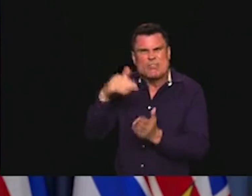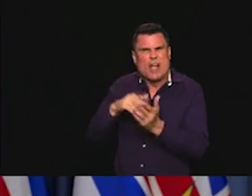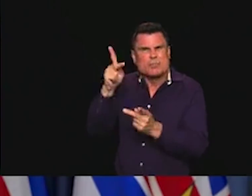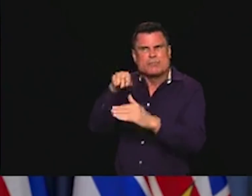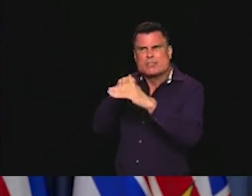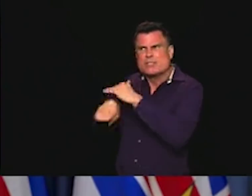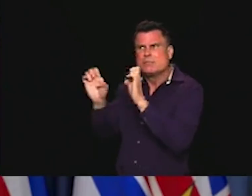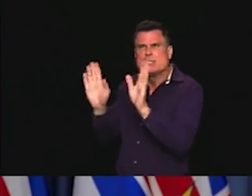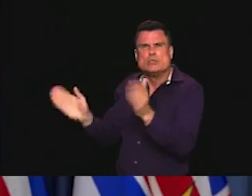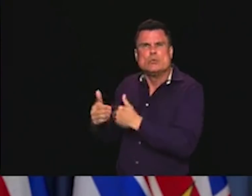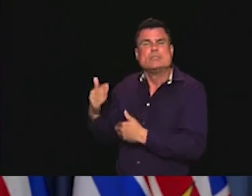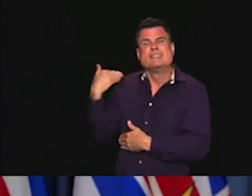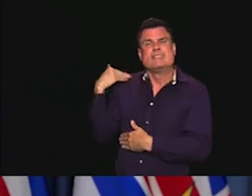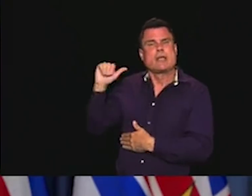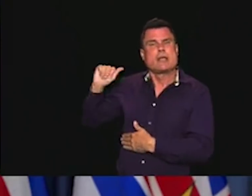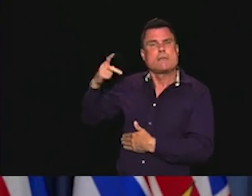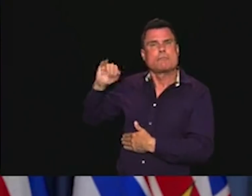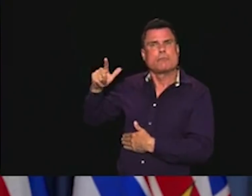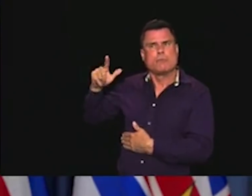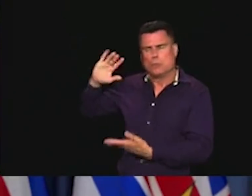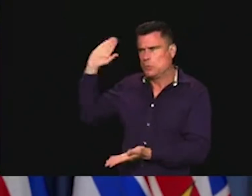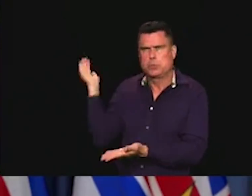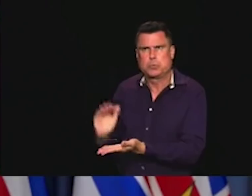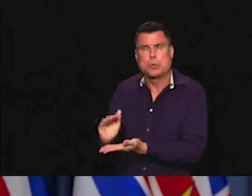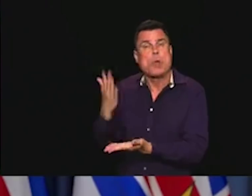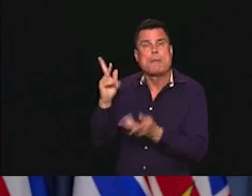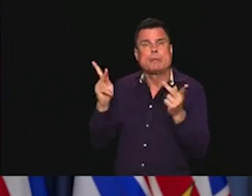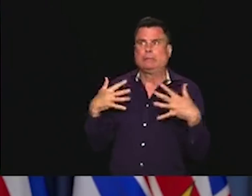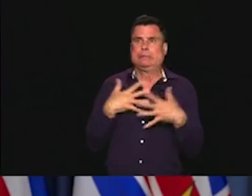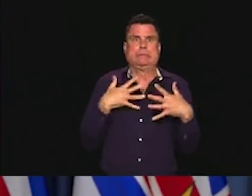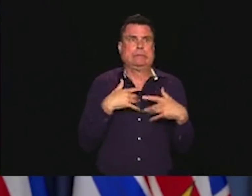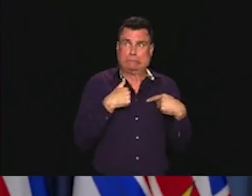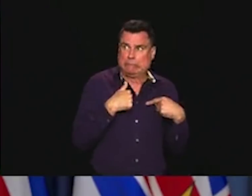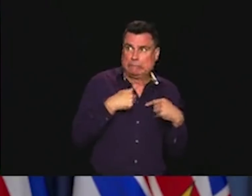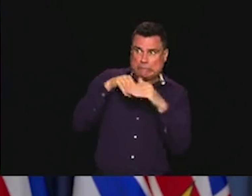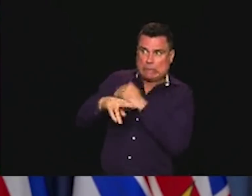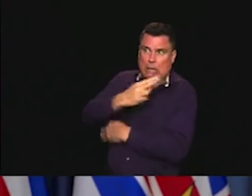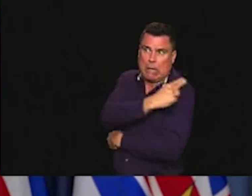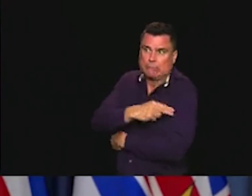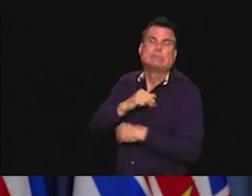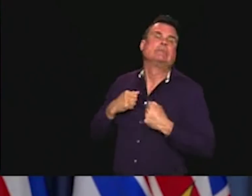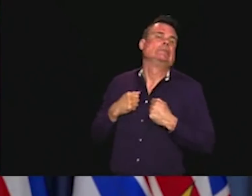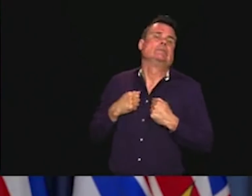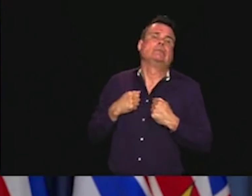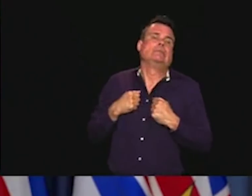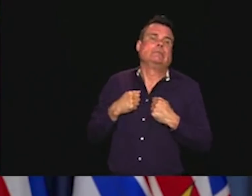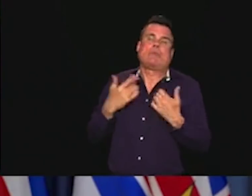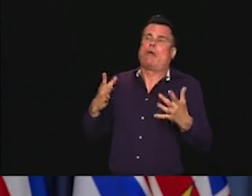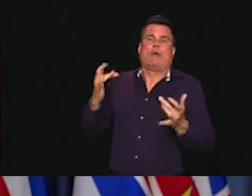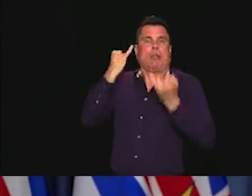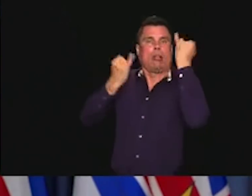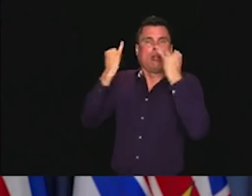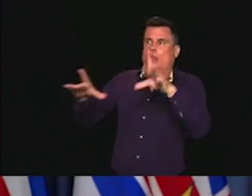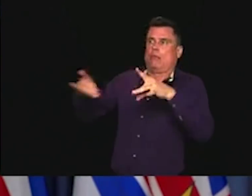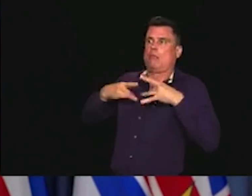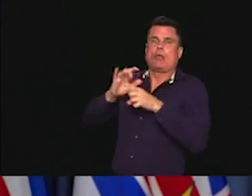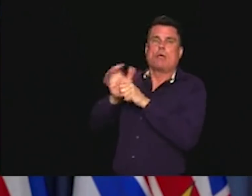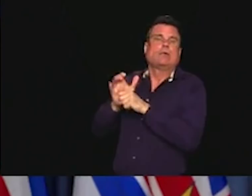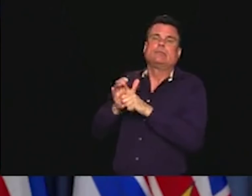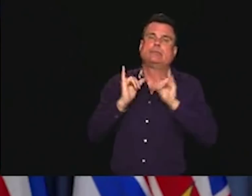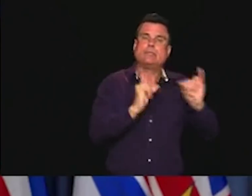extent they were prior to March the 9th. And that period, but still significantly.